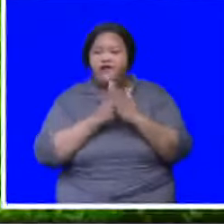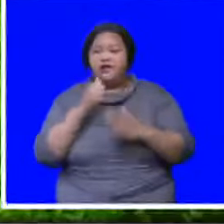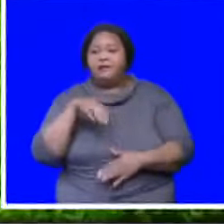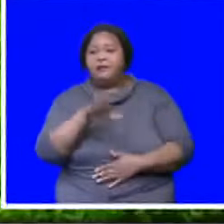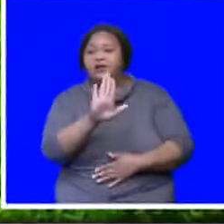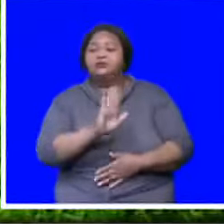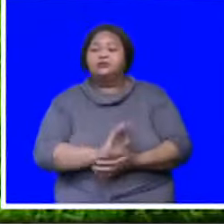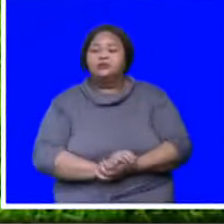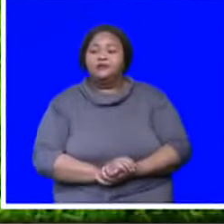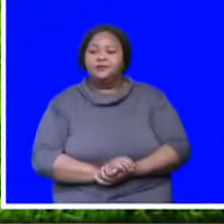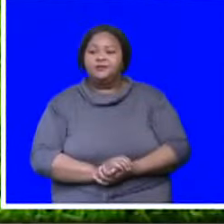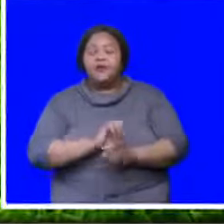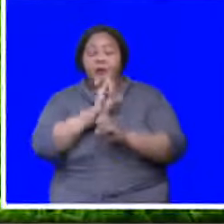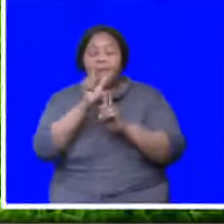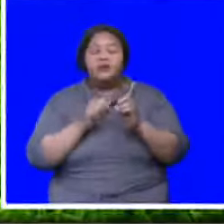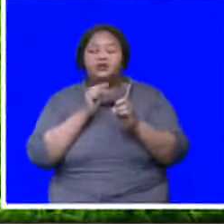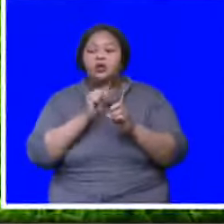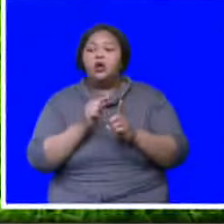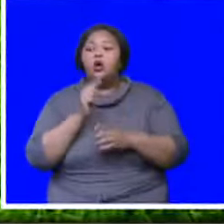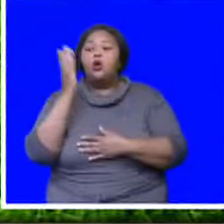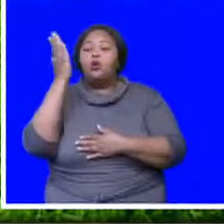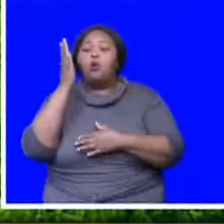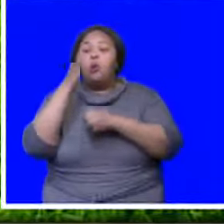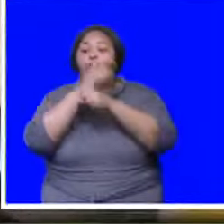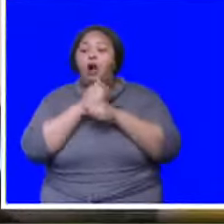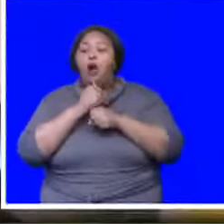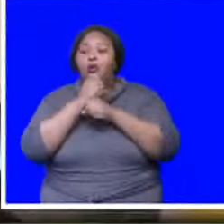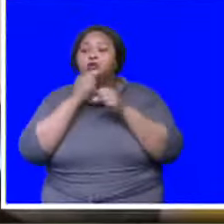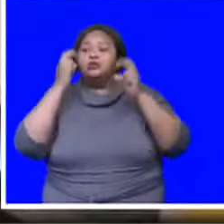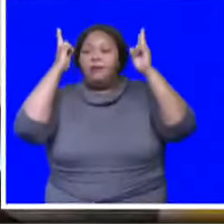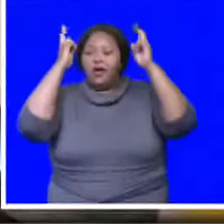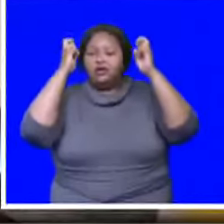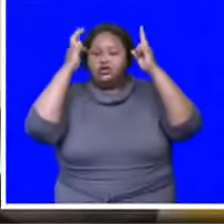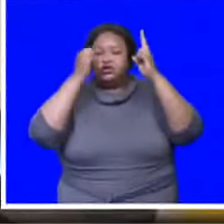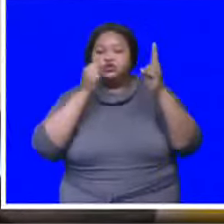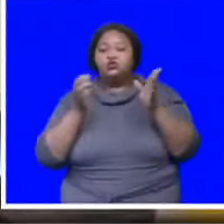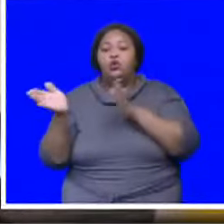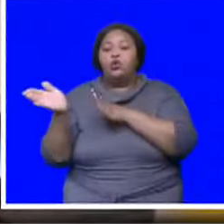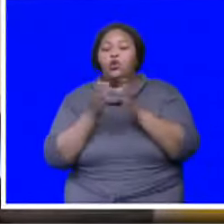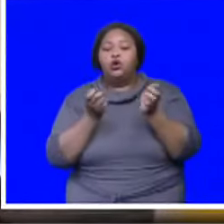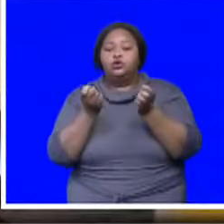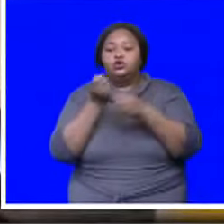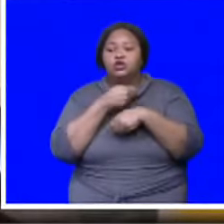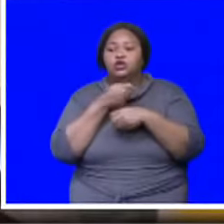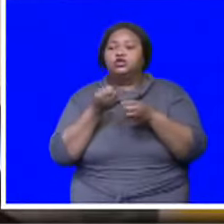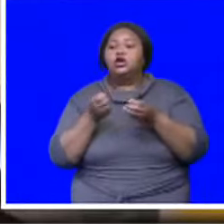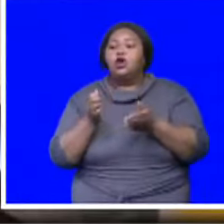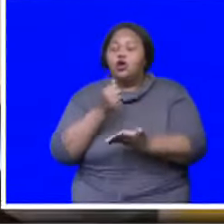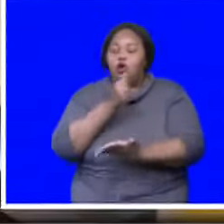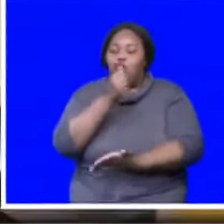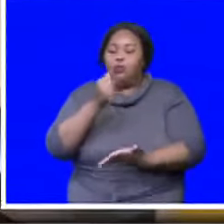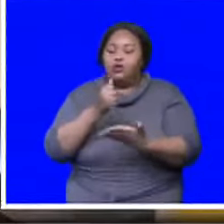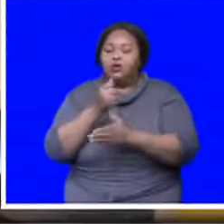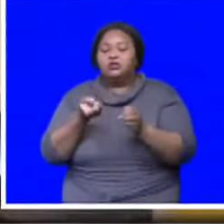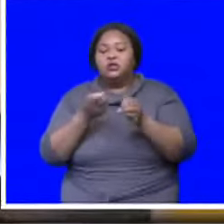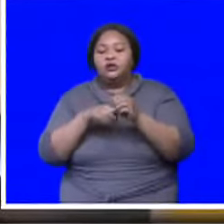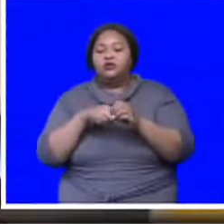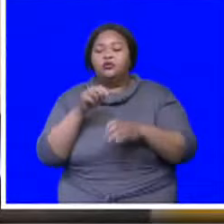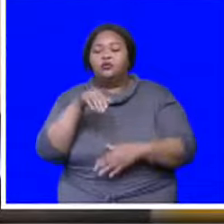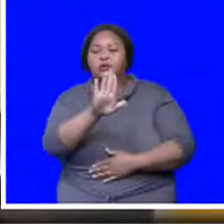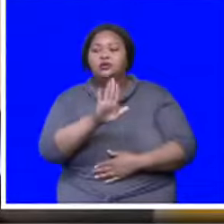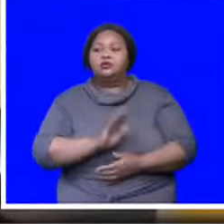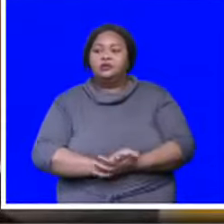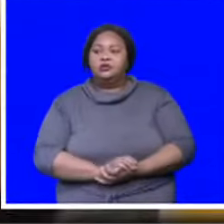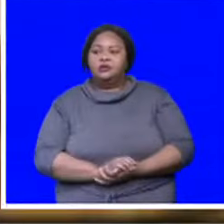of engaging communities on all issues of climate change. We are encouraging a shift